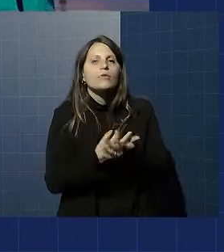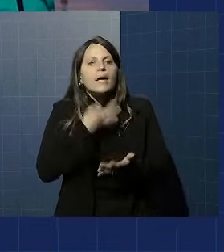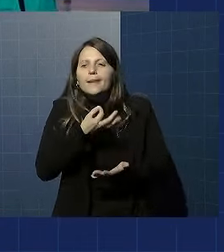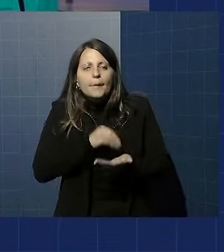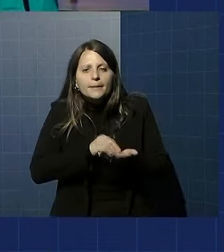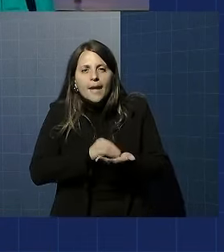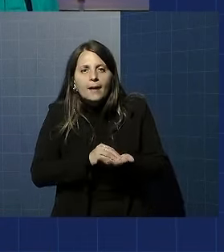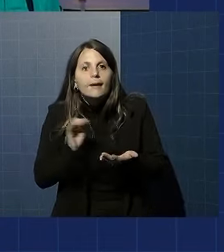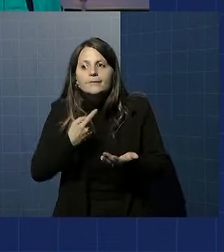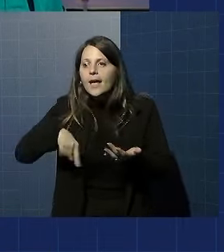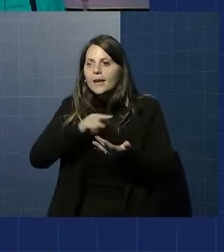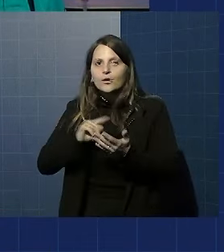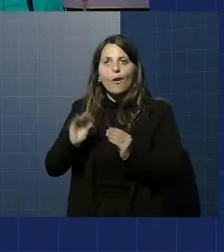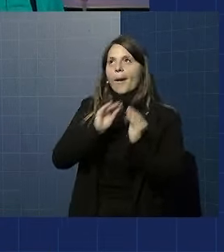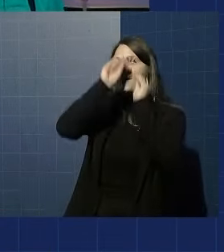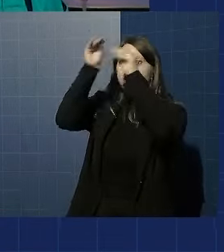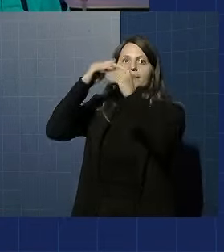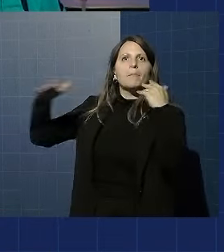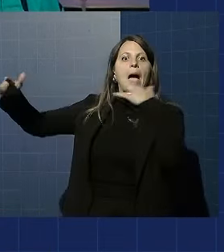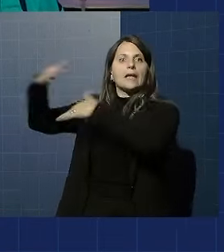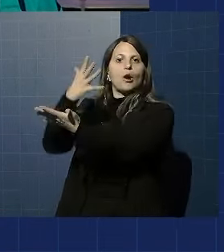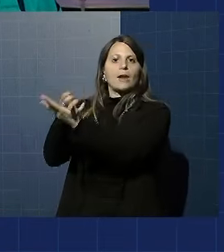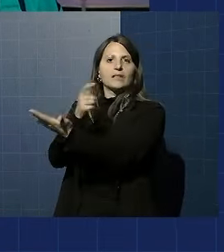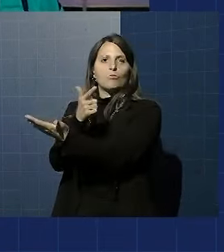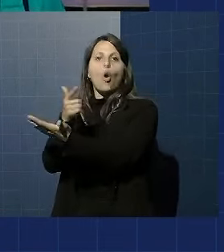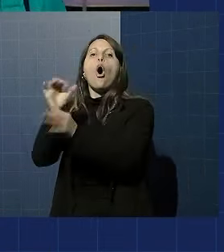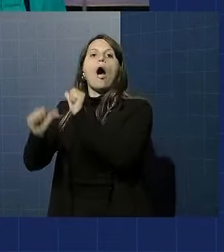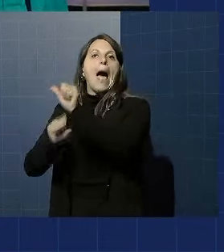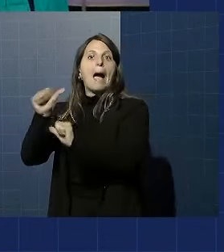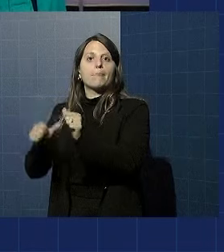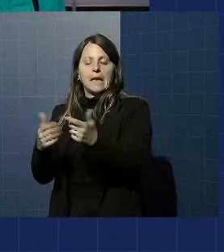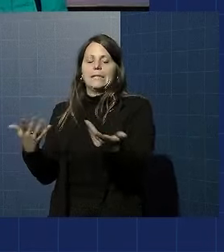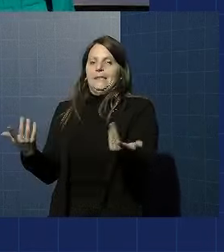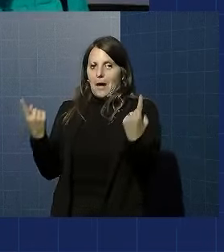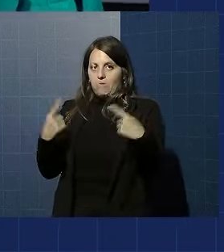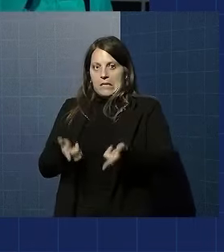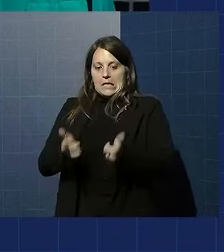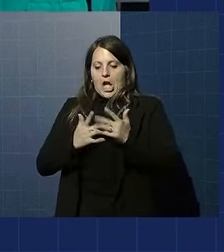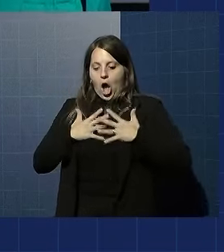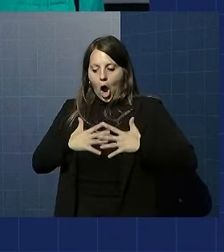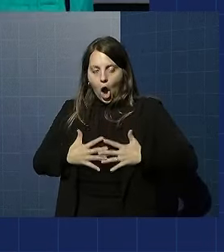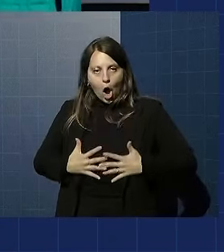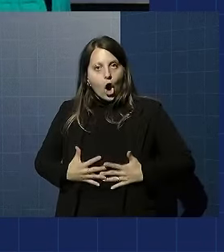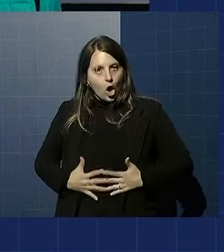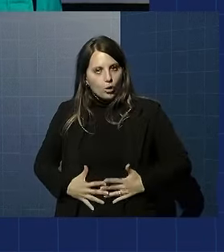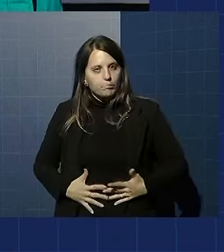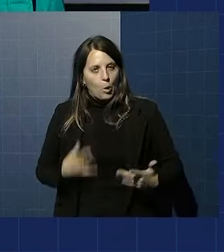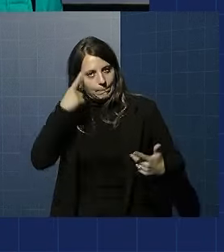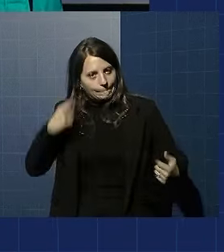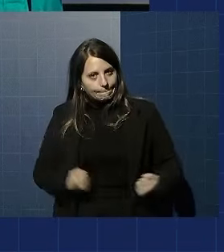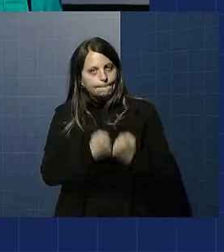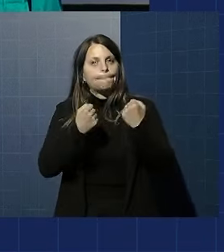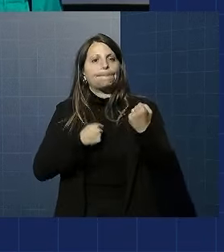course that's going to have a very big impact on a lot of different aspects. Now, when we think of a space mission, we will have